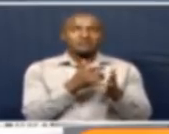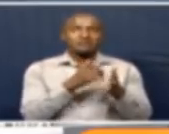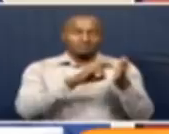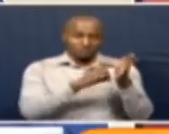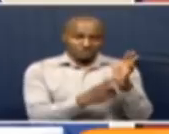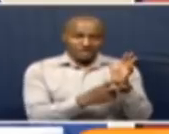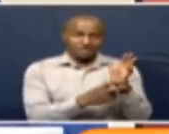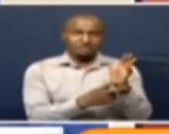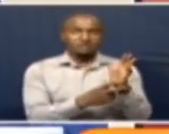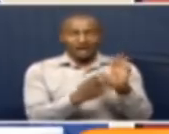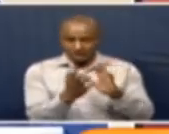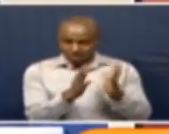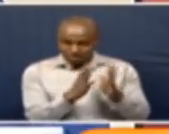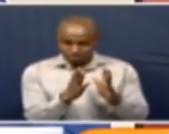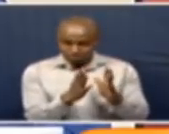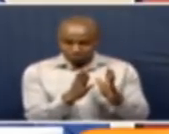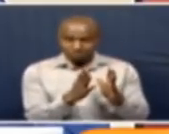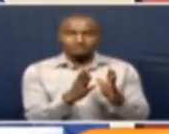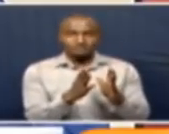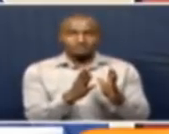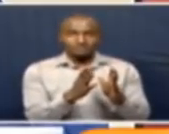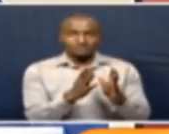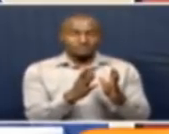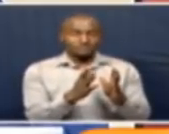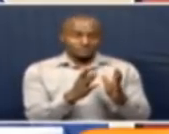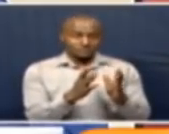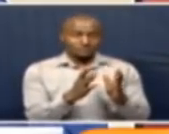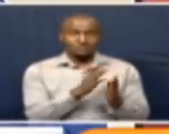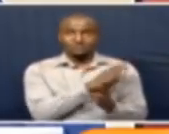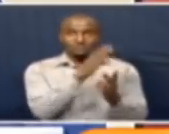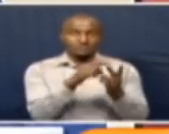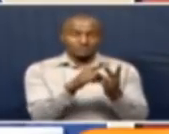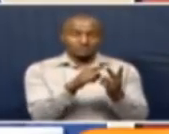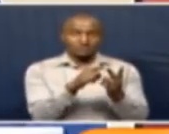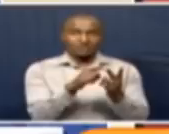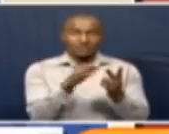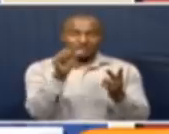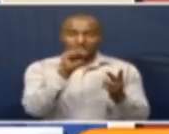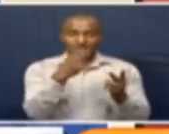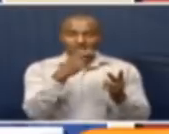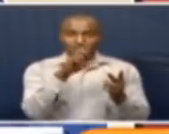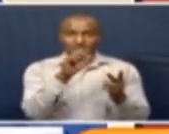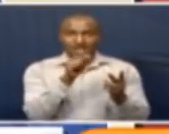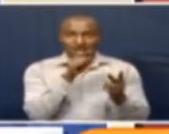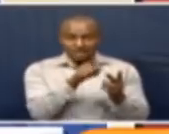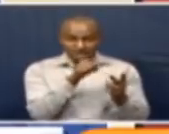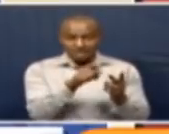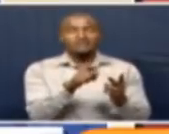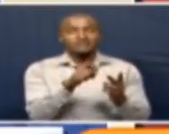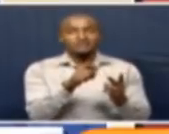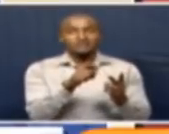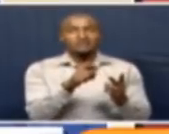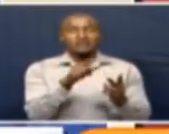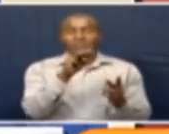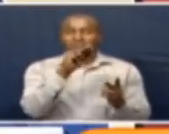on contractual basis and what have you. We'll be talking about the legal ramifications as well. We're also joined by Sheila Kanini, who is Miss